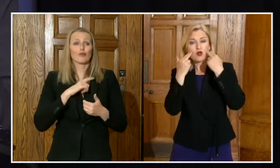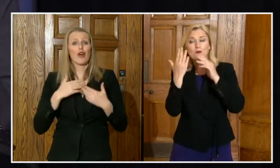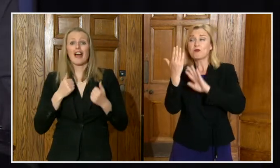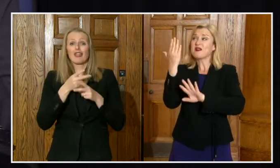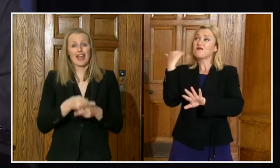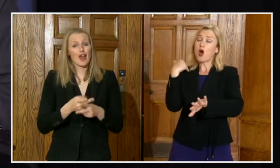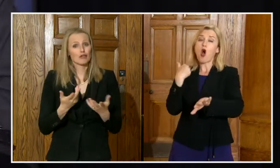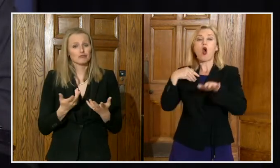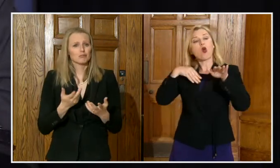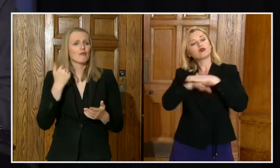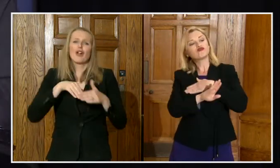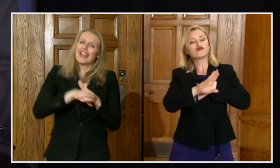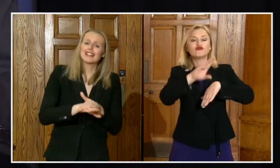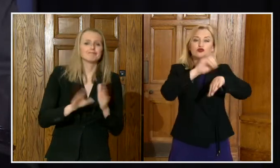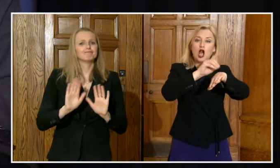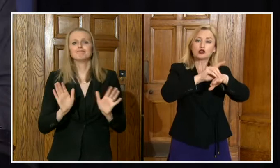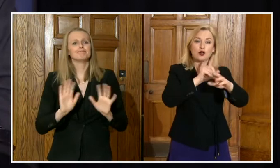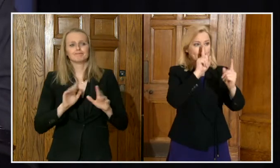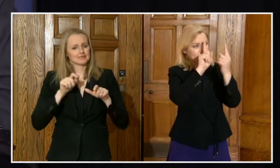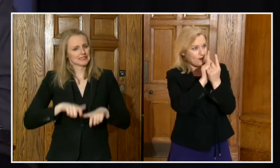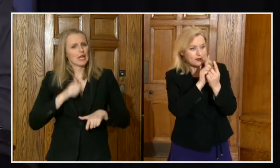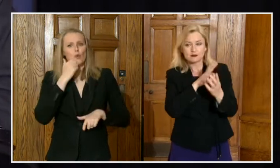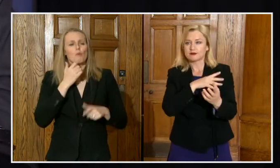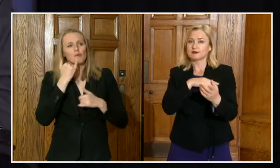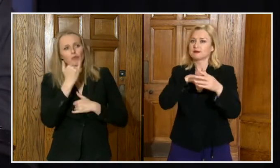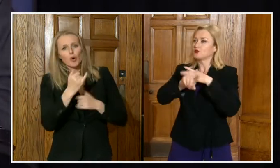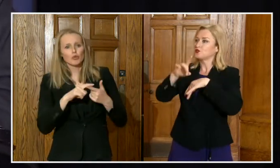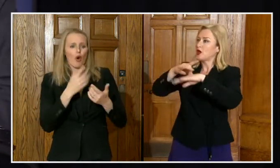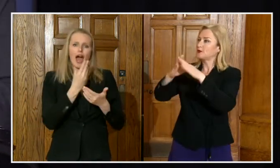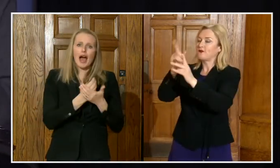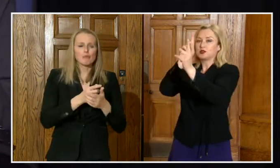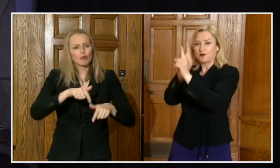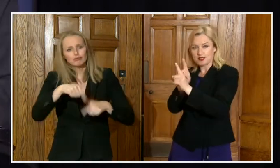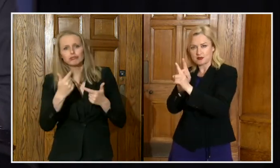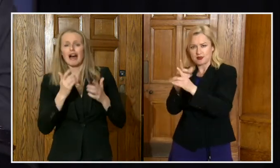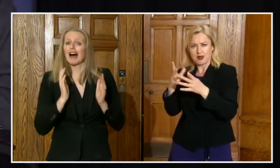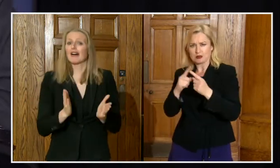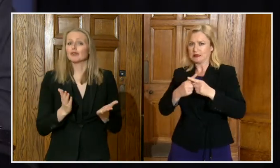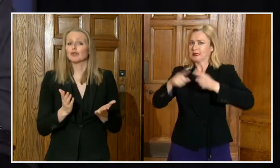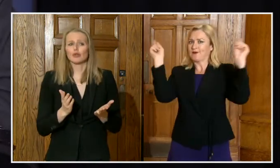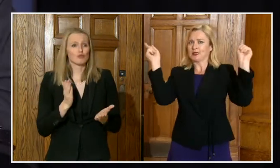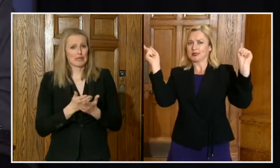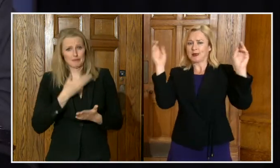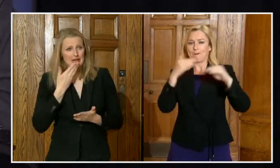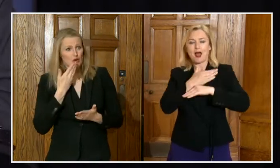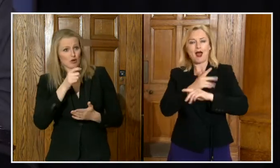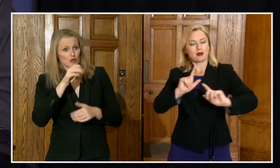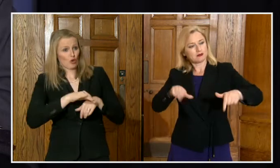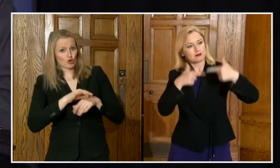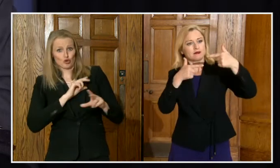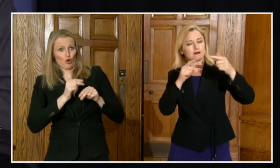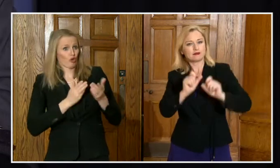looks different, it feels different, but the same people are there with the same commitment and dedication, no matter how you interact with health and social